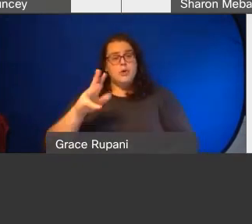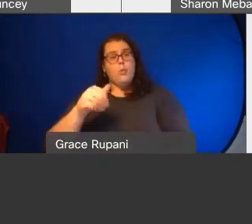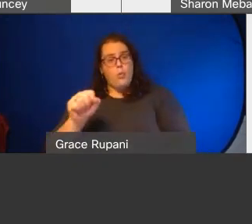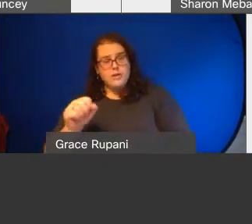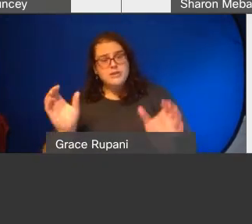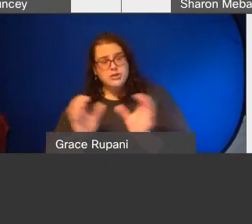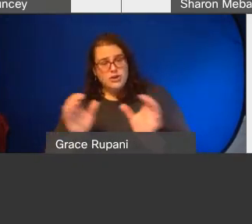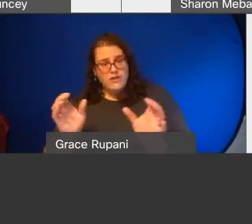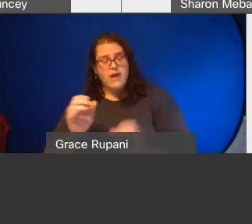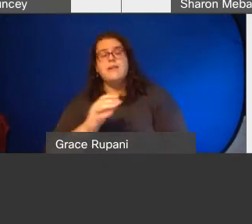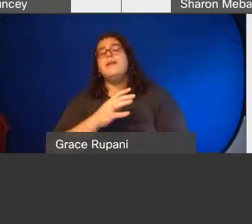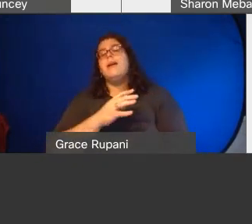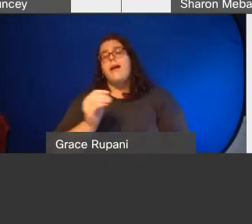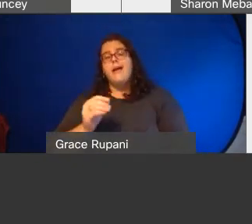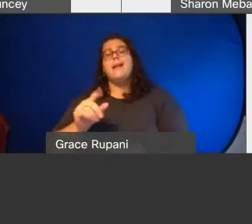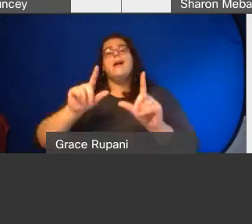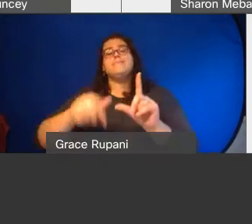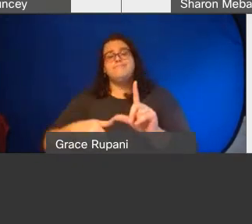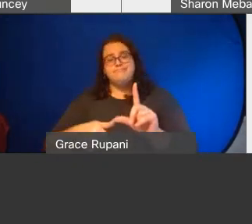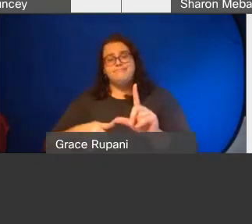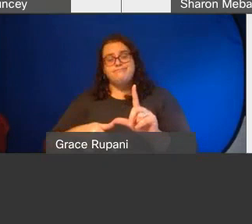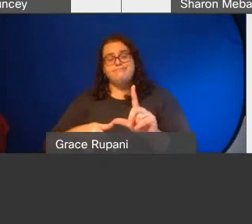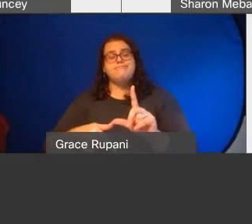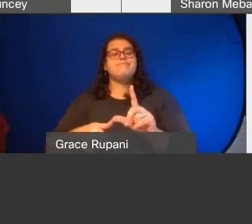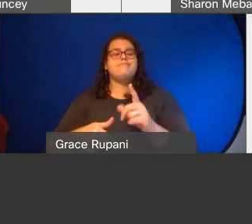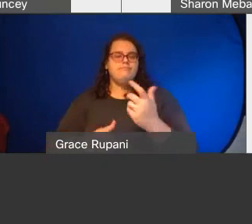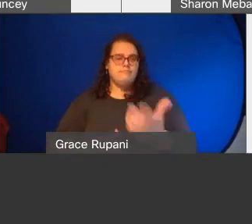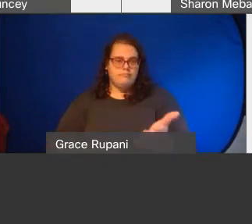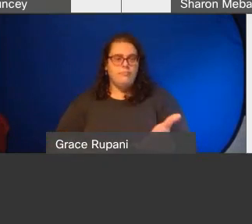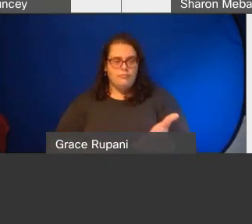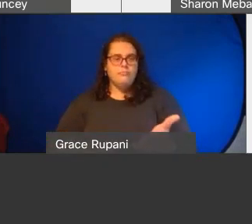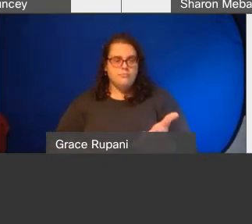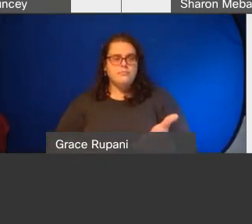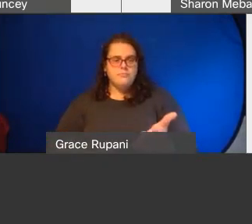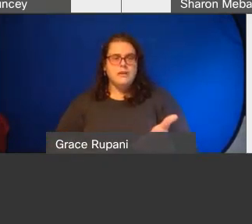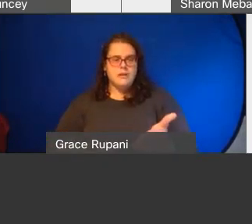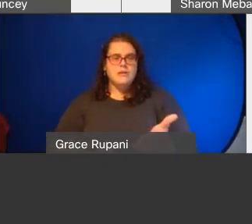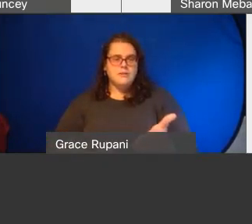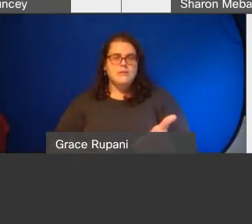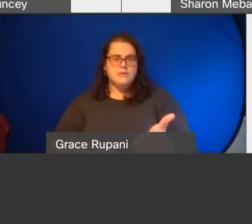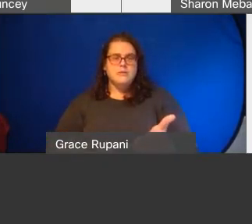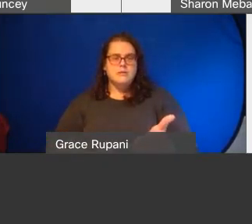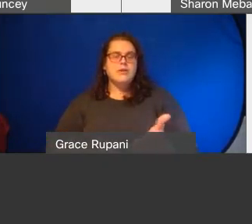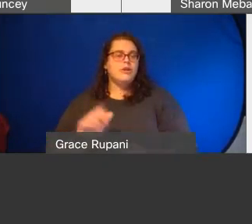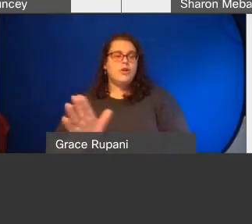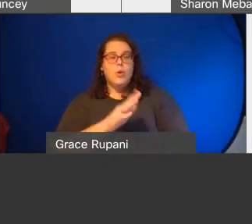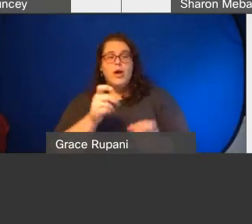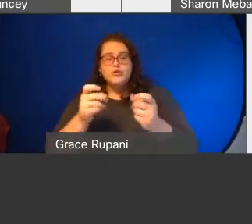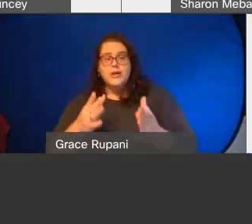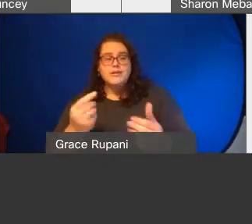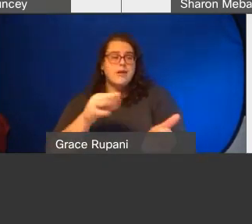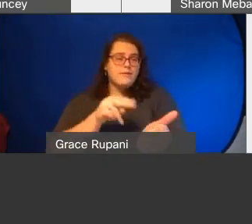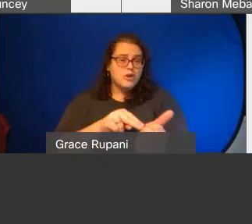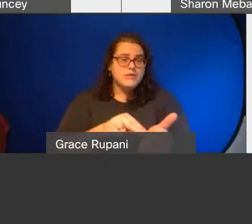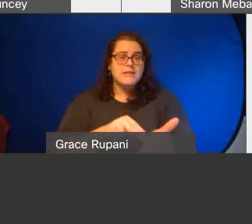certification expired, take some little time for your directors of nursing, your lead clinicians to ensure that